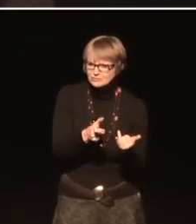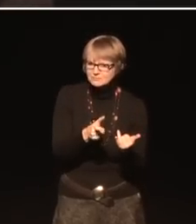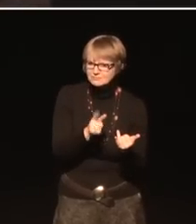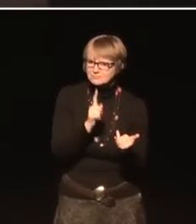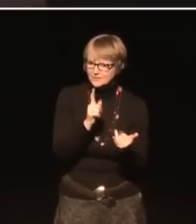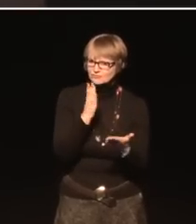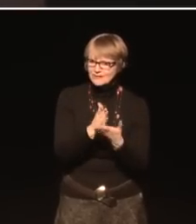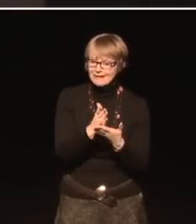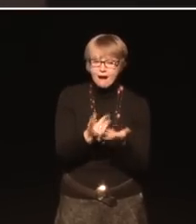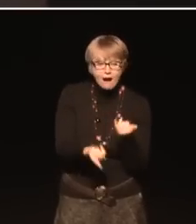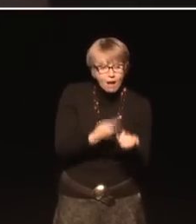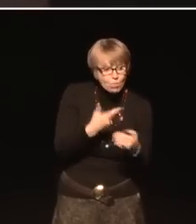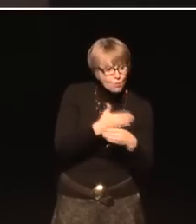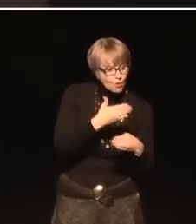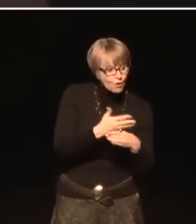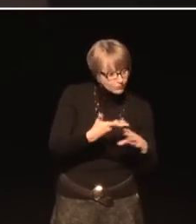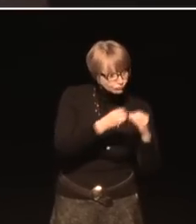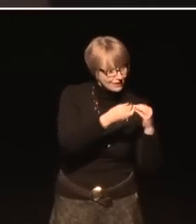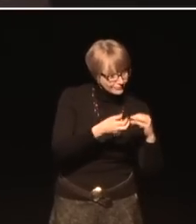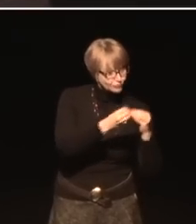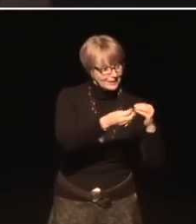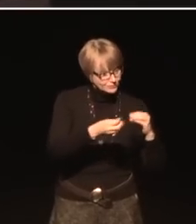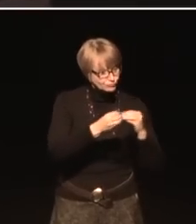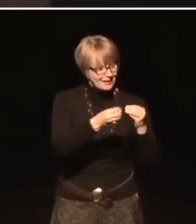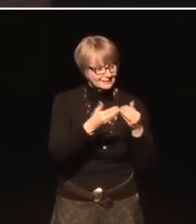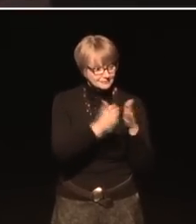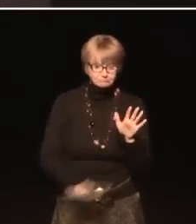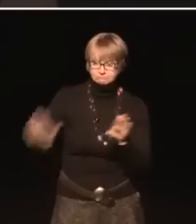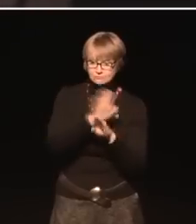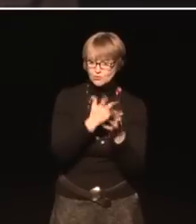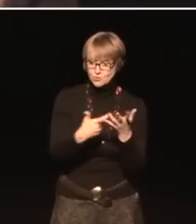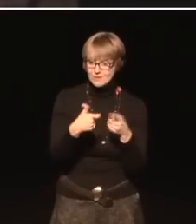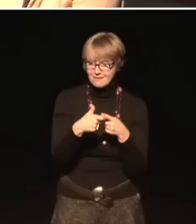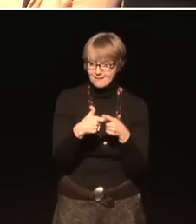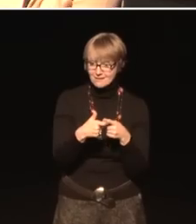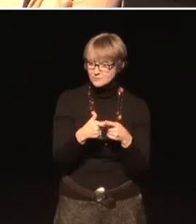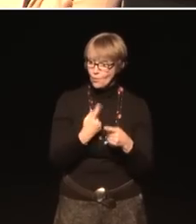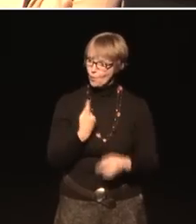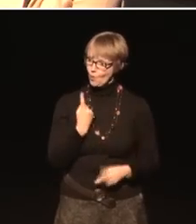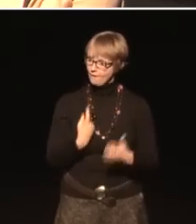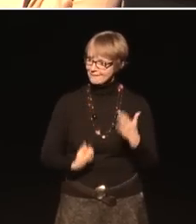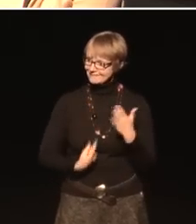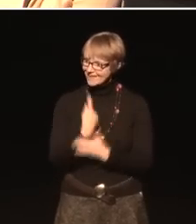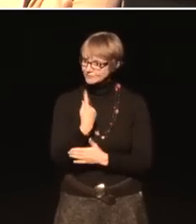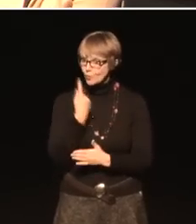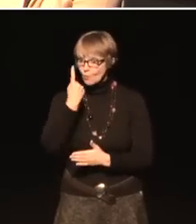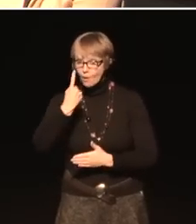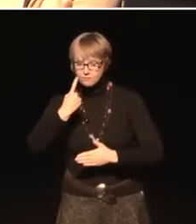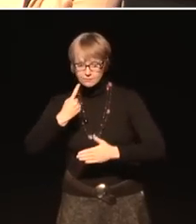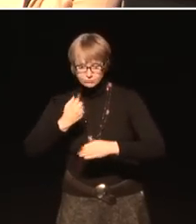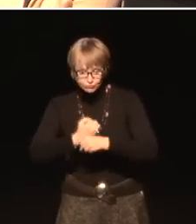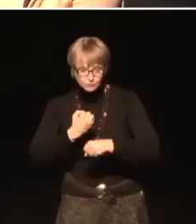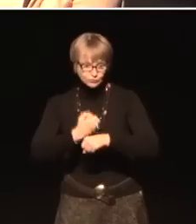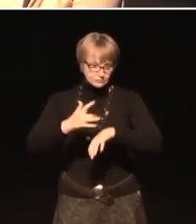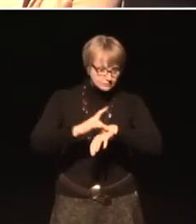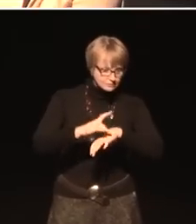about all the rest of the work being produced across the UK. So there's more than one event, there's more than one piece of work at a time, which